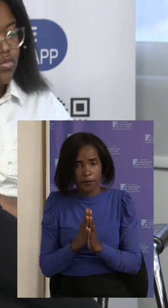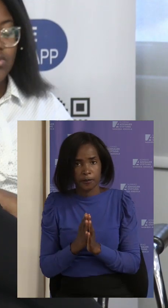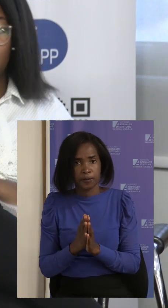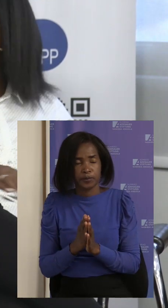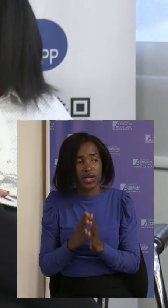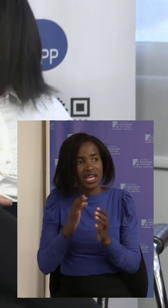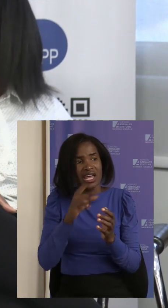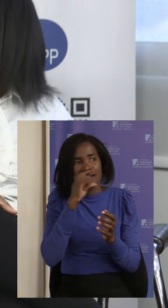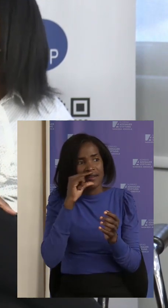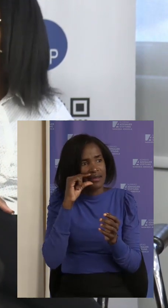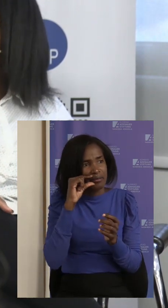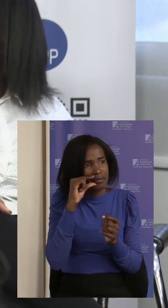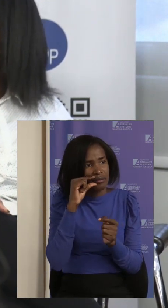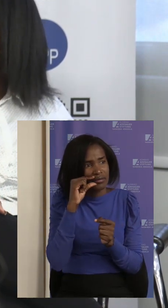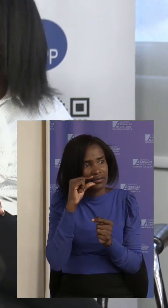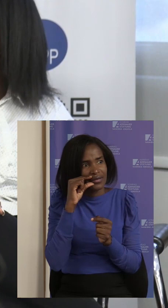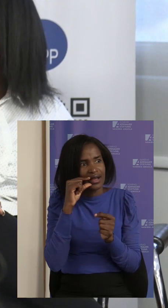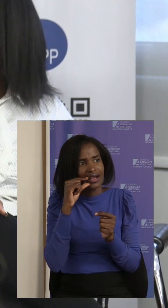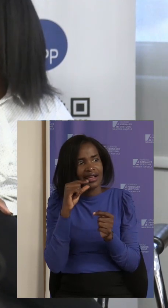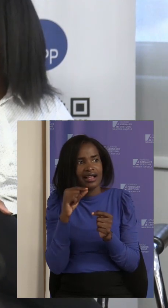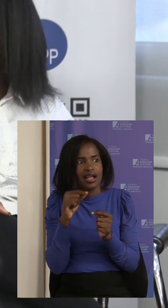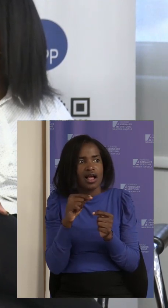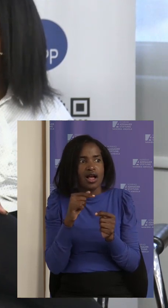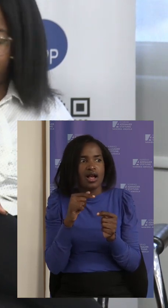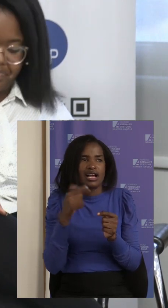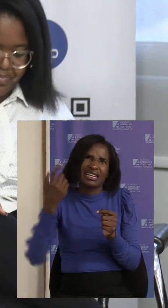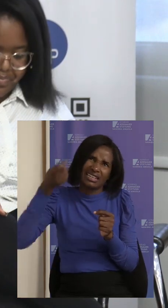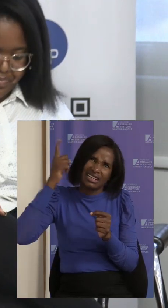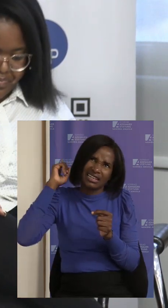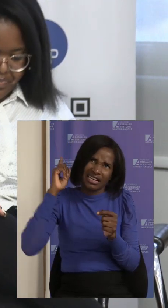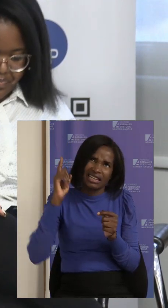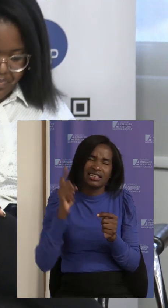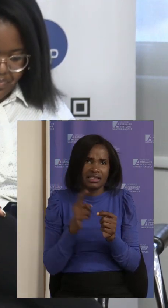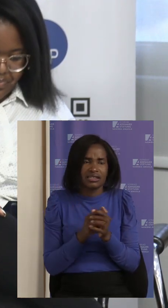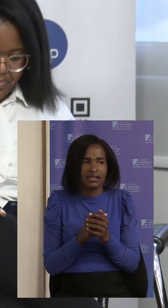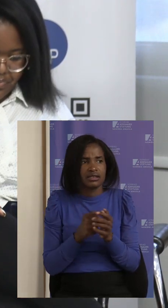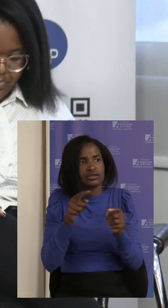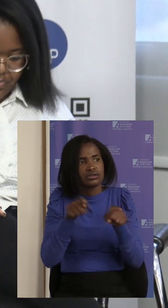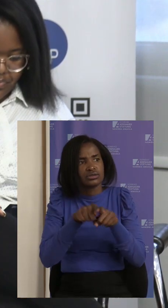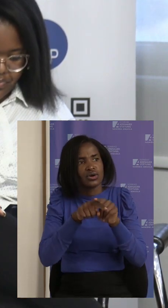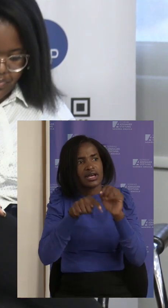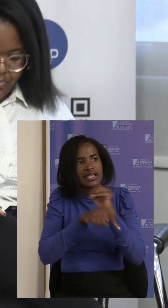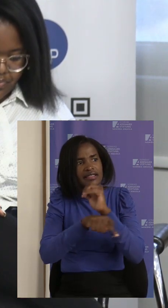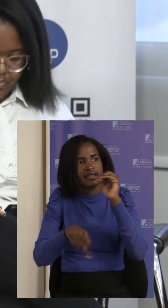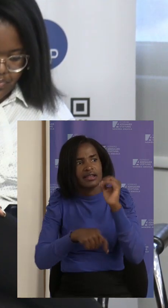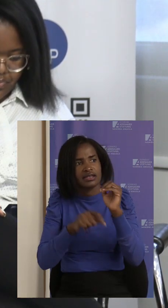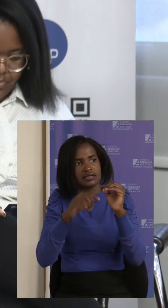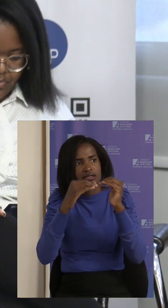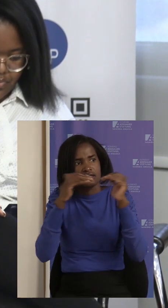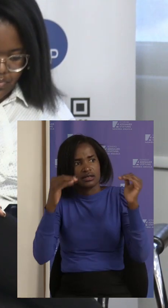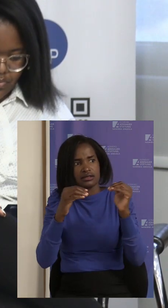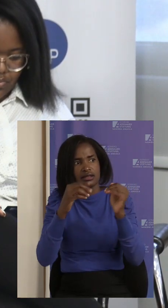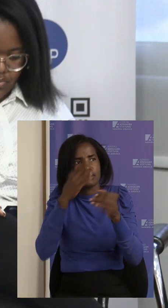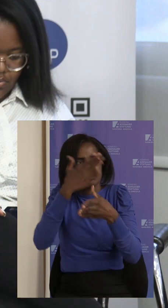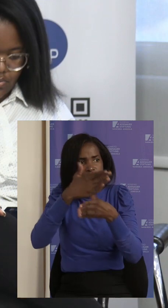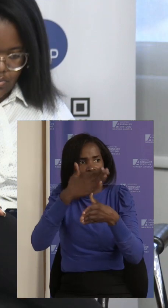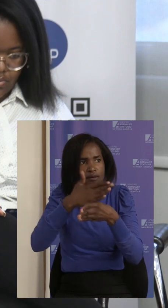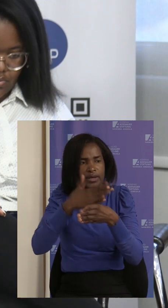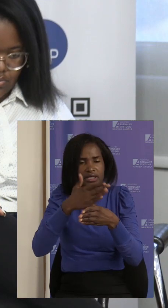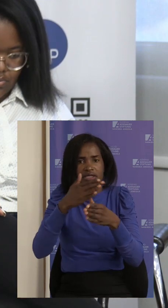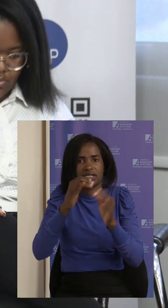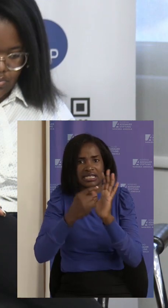is already long living, one could say, and those are the national standards and performance indicators for schools.